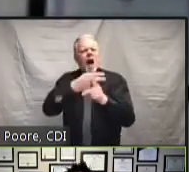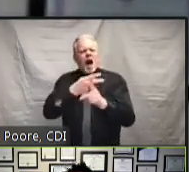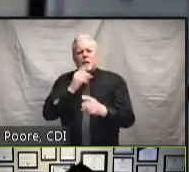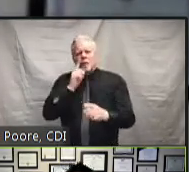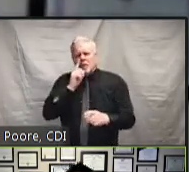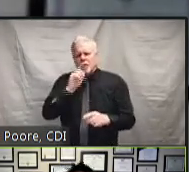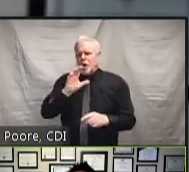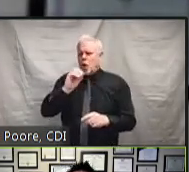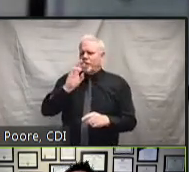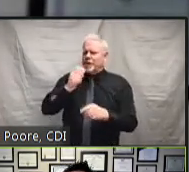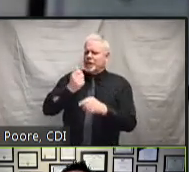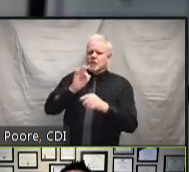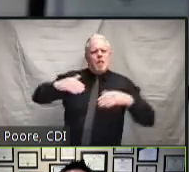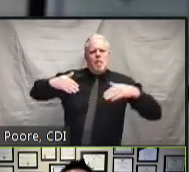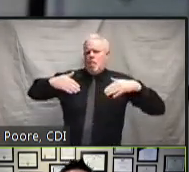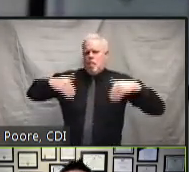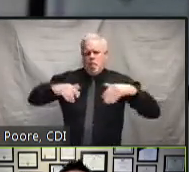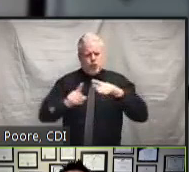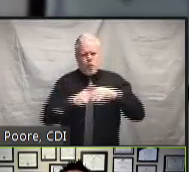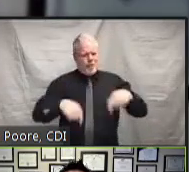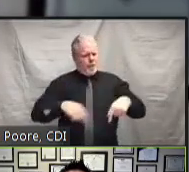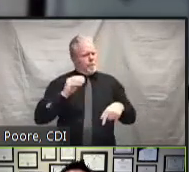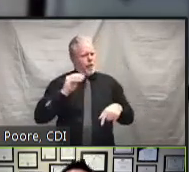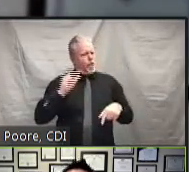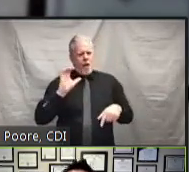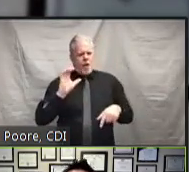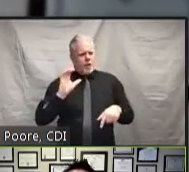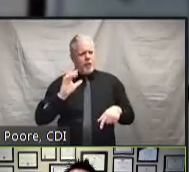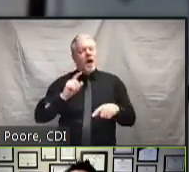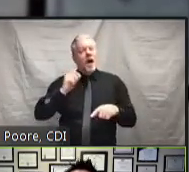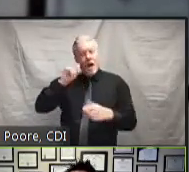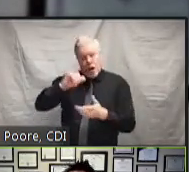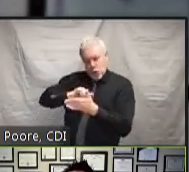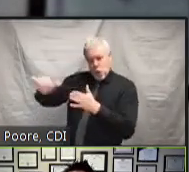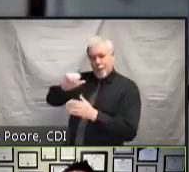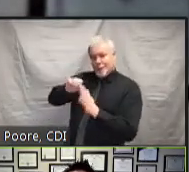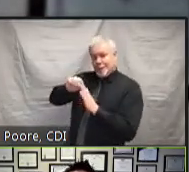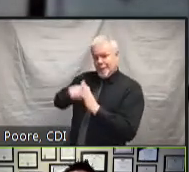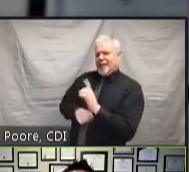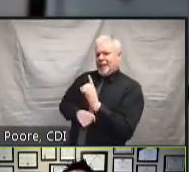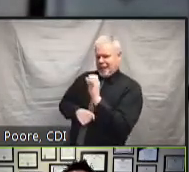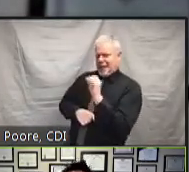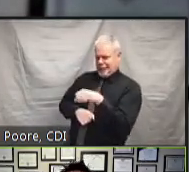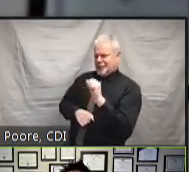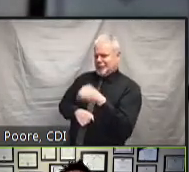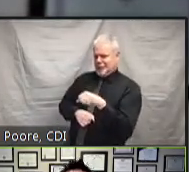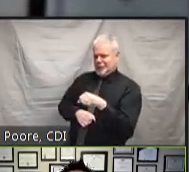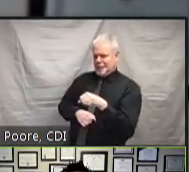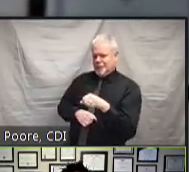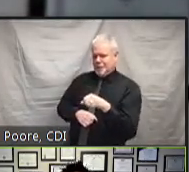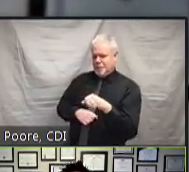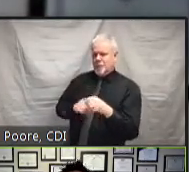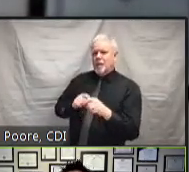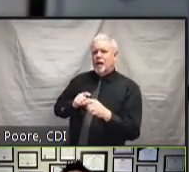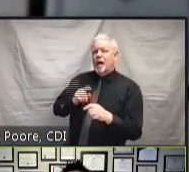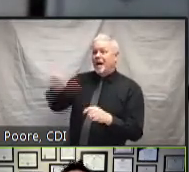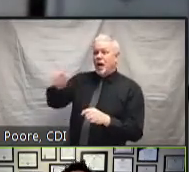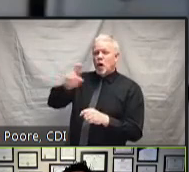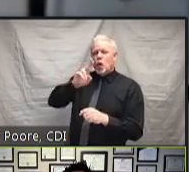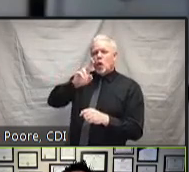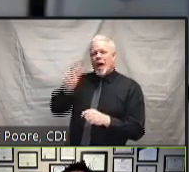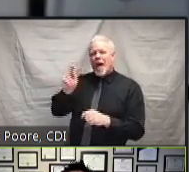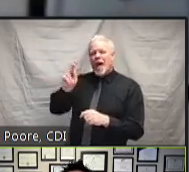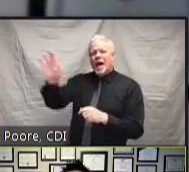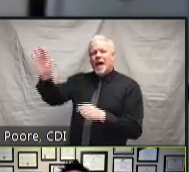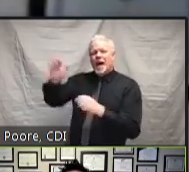believe, of the UK variant have been identified here in the state. And the way we combat this is the way we combat COVID, which is to wear our masks, to keep